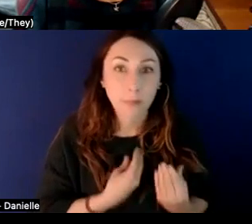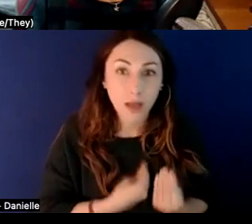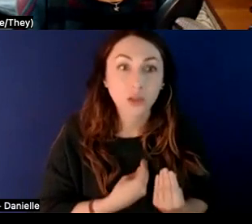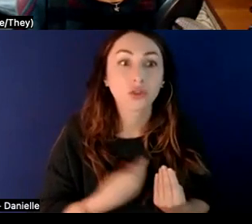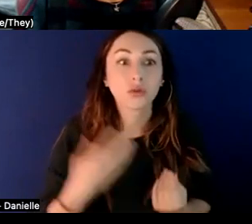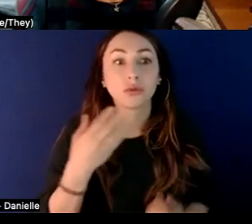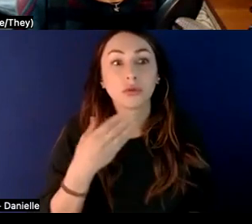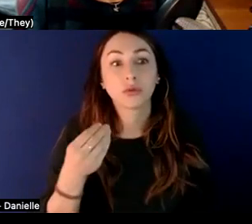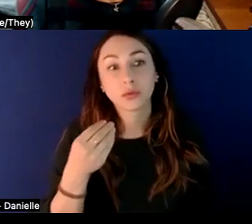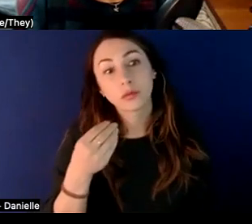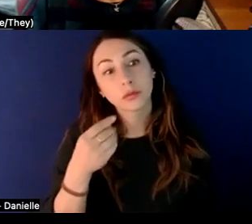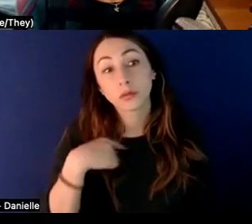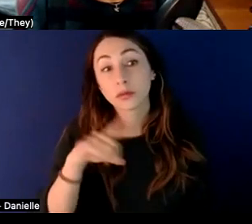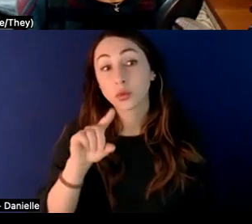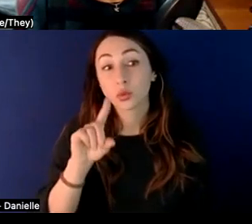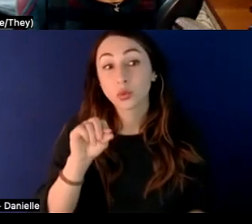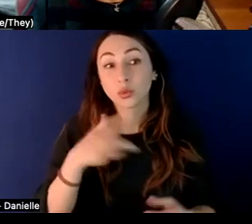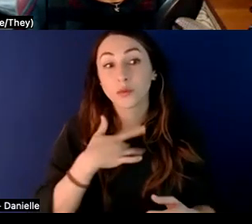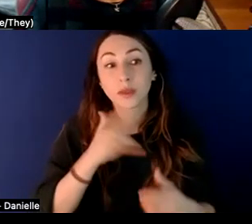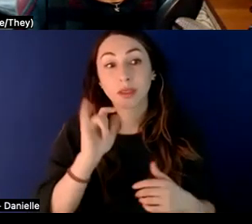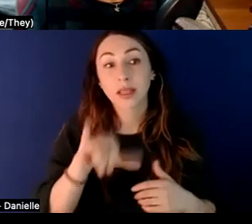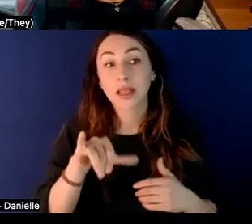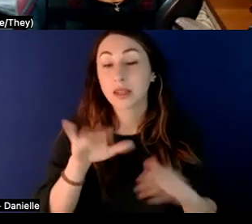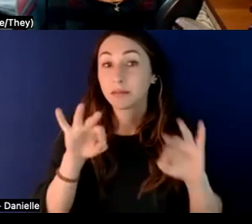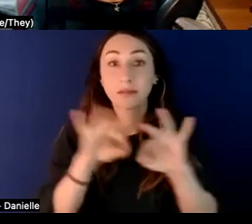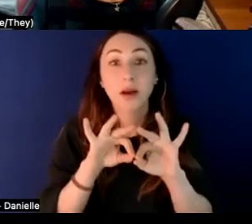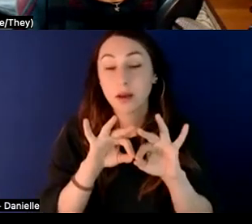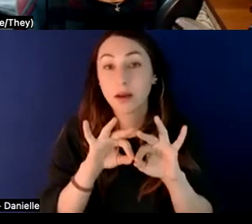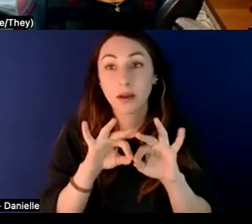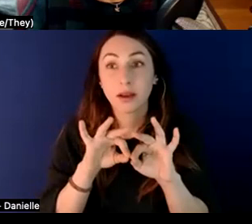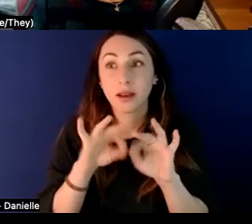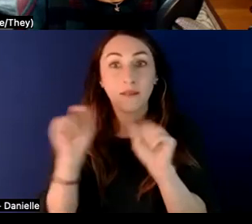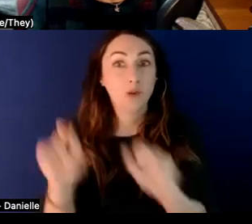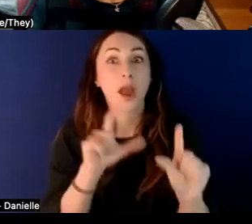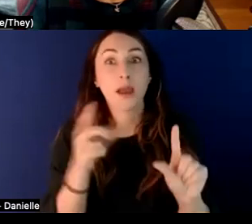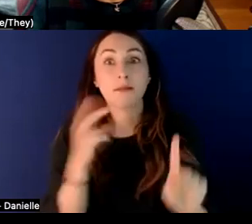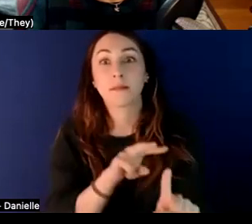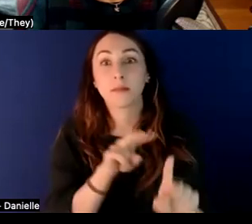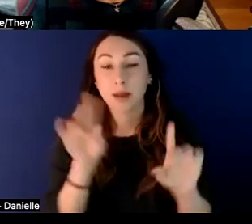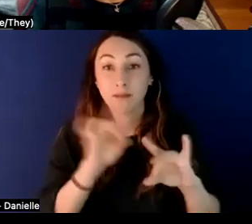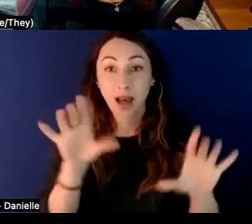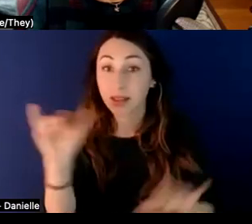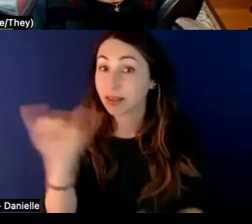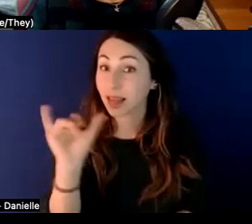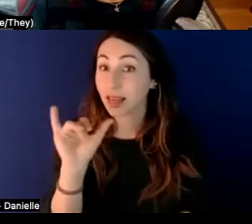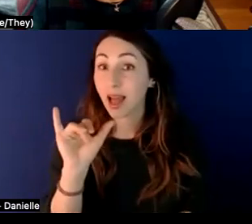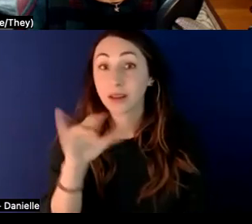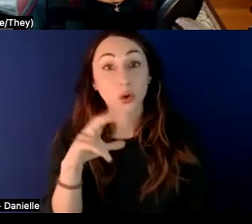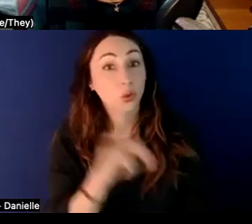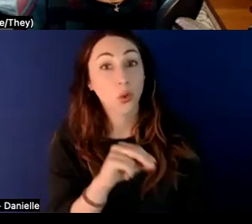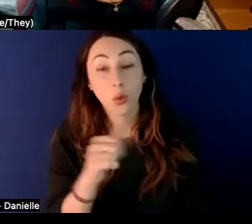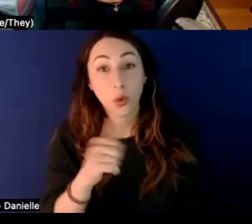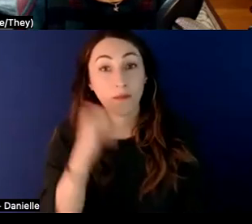And I really do think that's such an important way to frame violence, because like you said, denying a prescription is